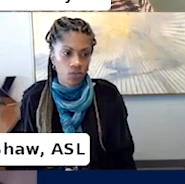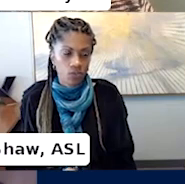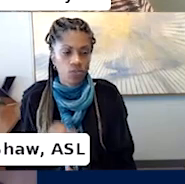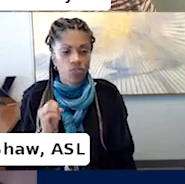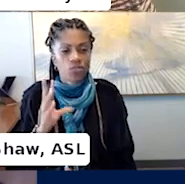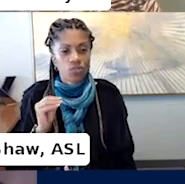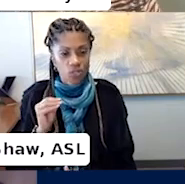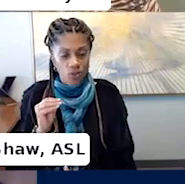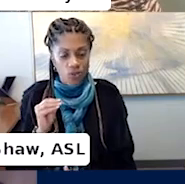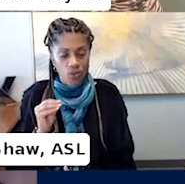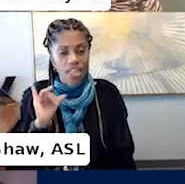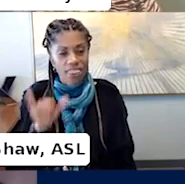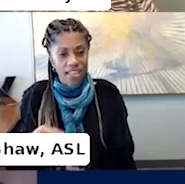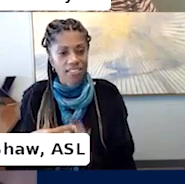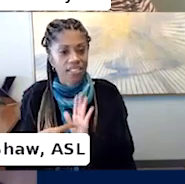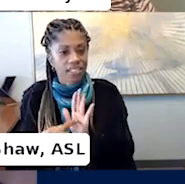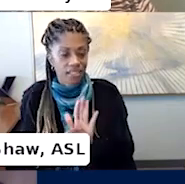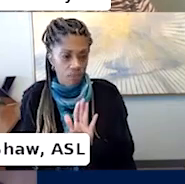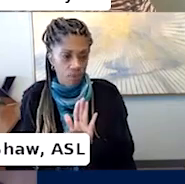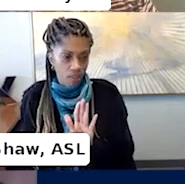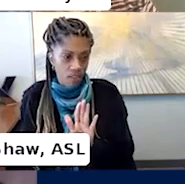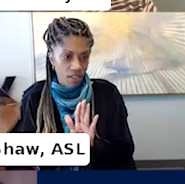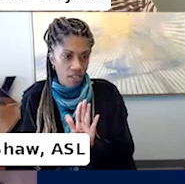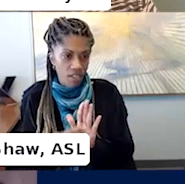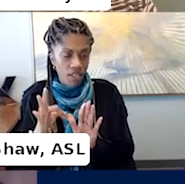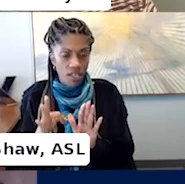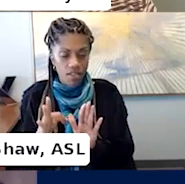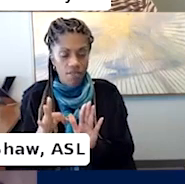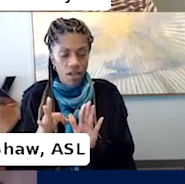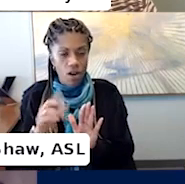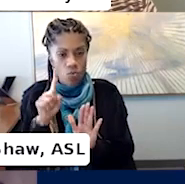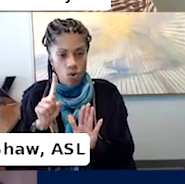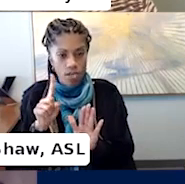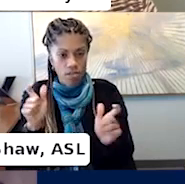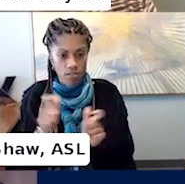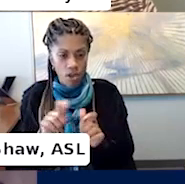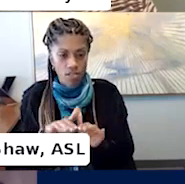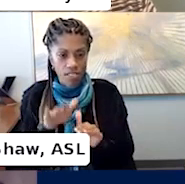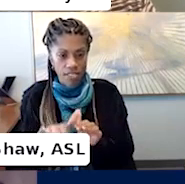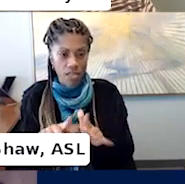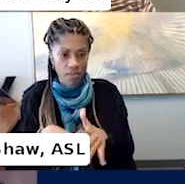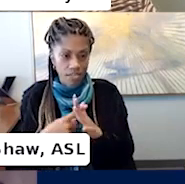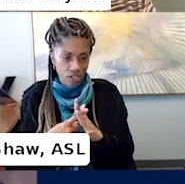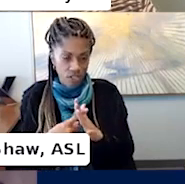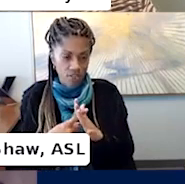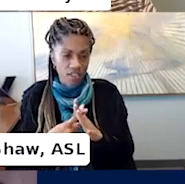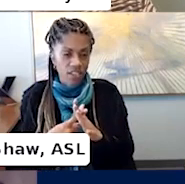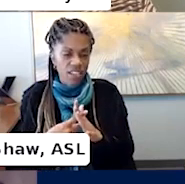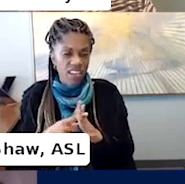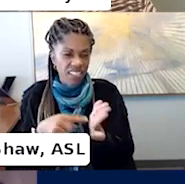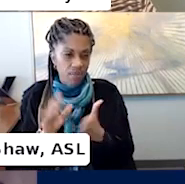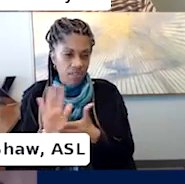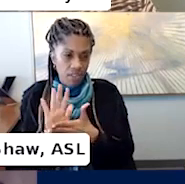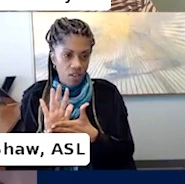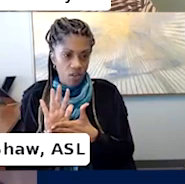So yes, so that's an example of our One Small Step initiative and the work that comes through, that has been coming through, the